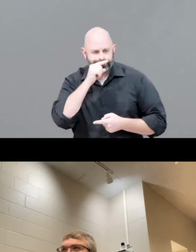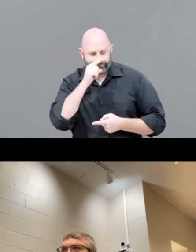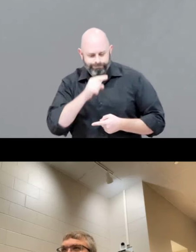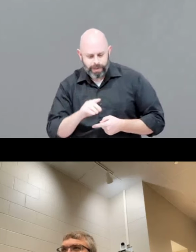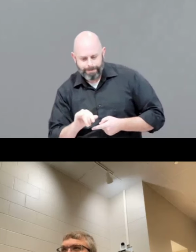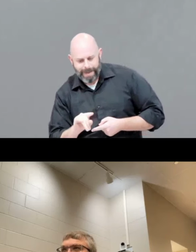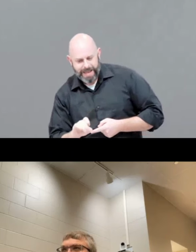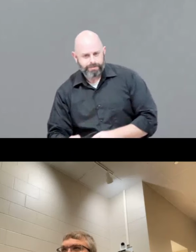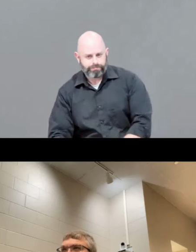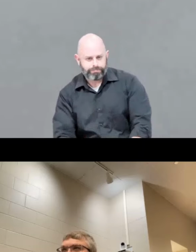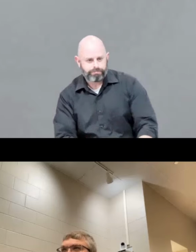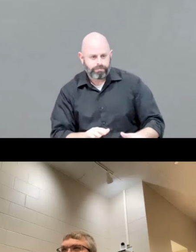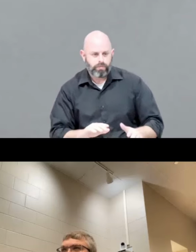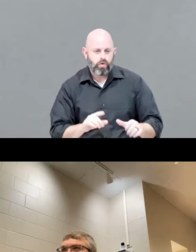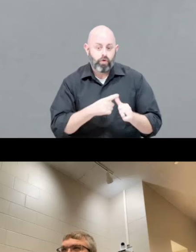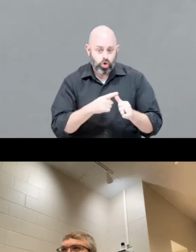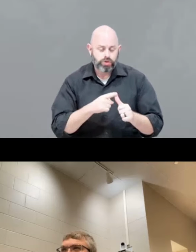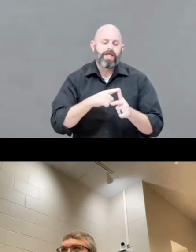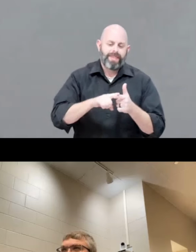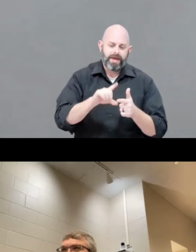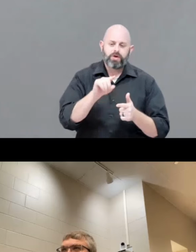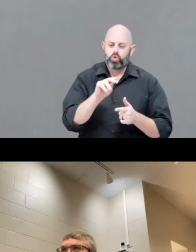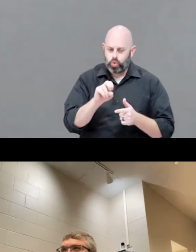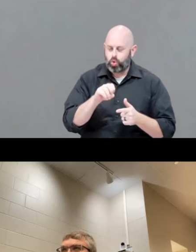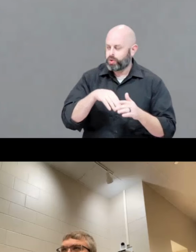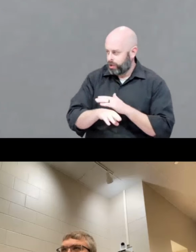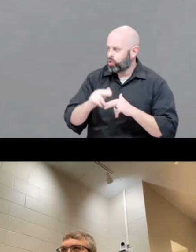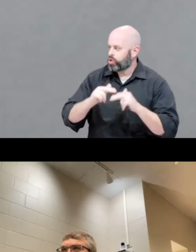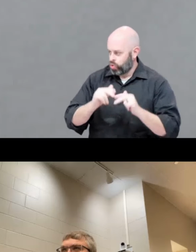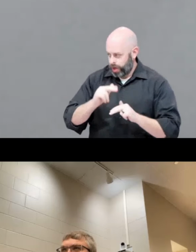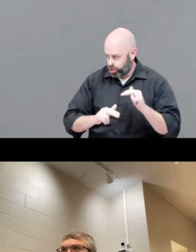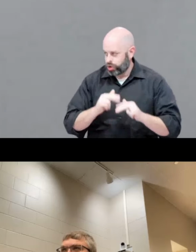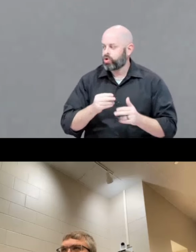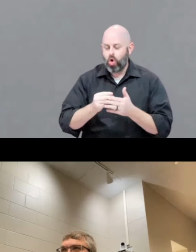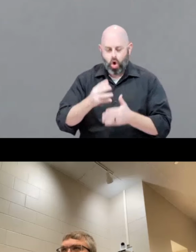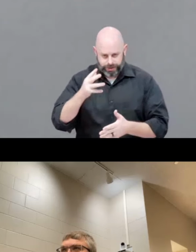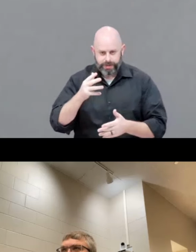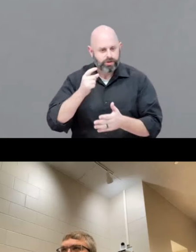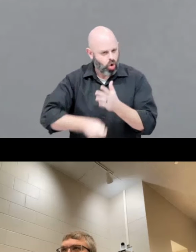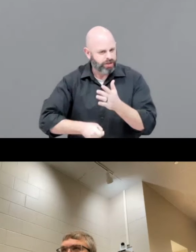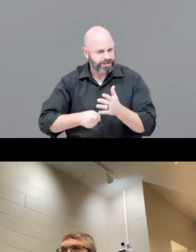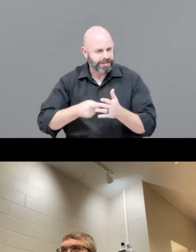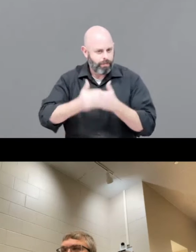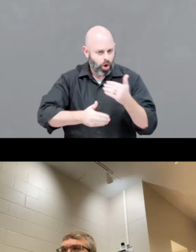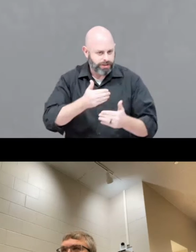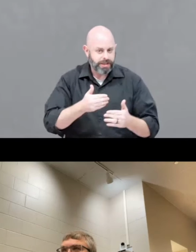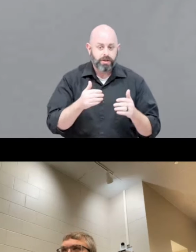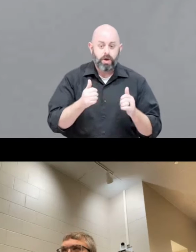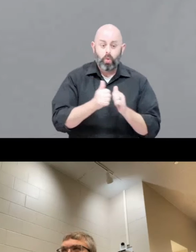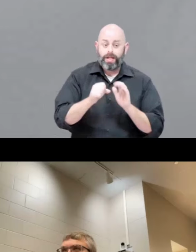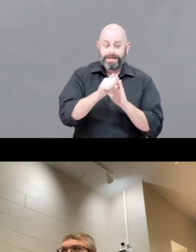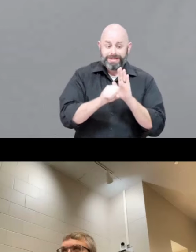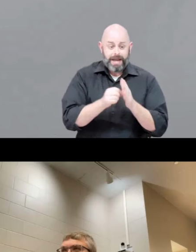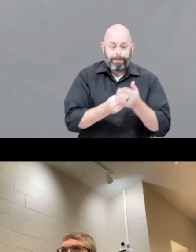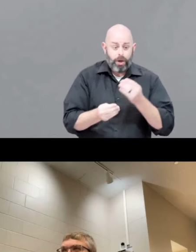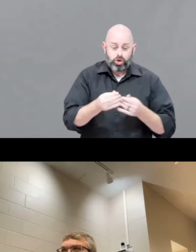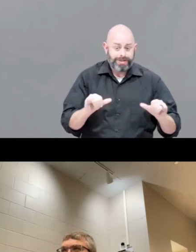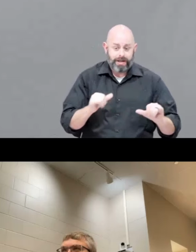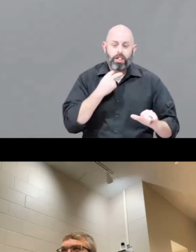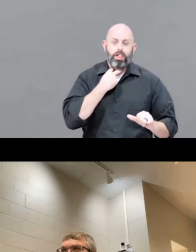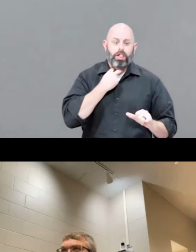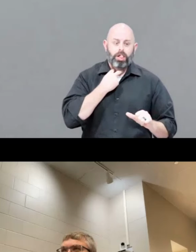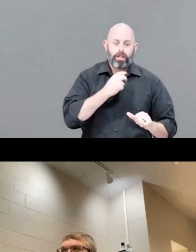So it is a very costly process. And with the state budget not being in effect,